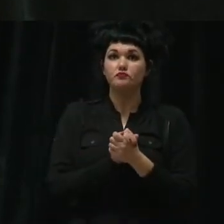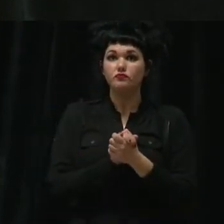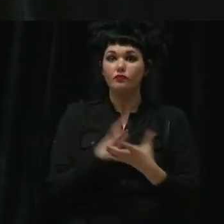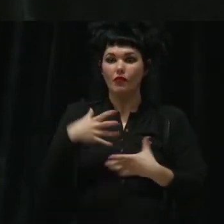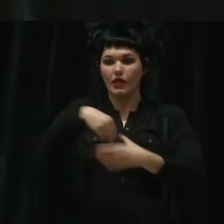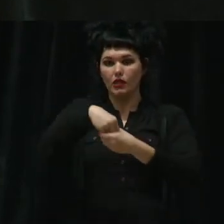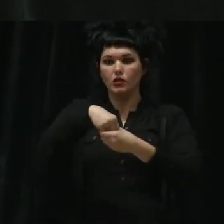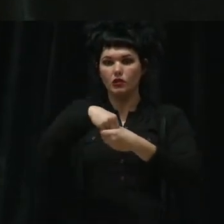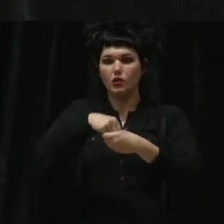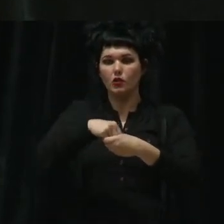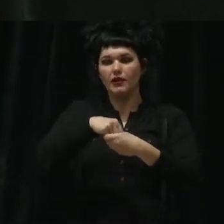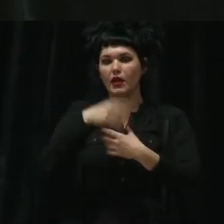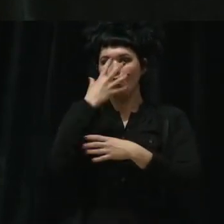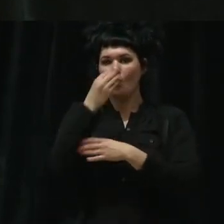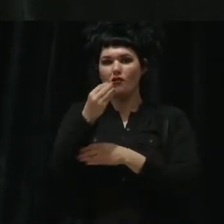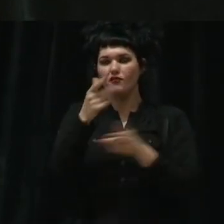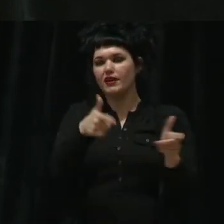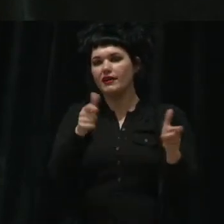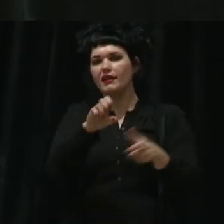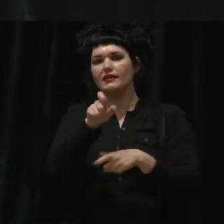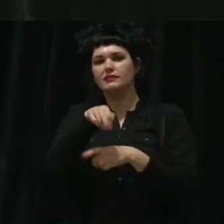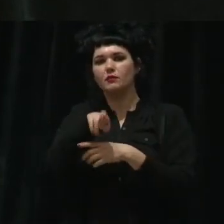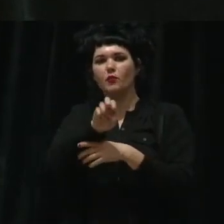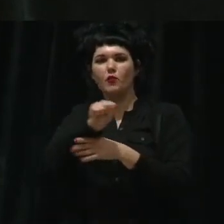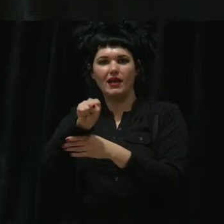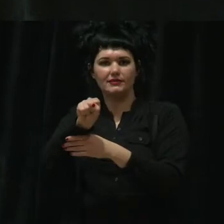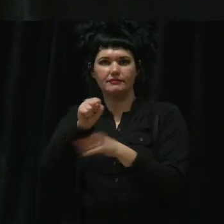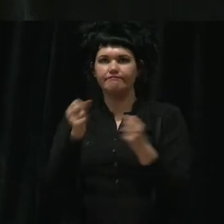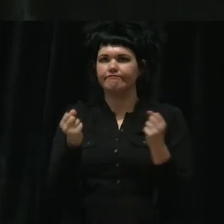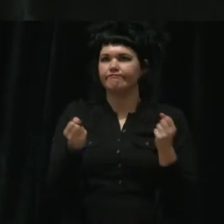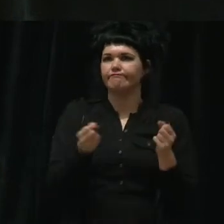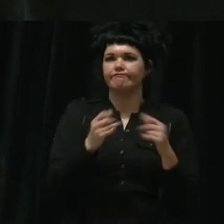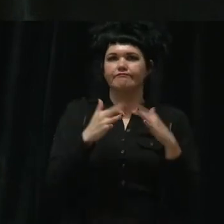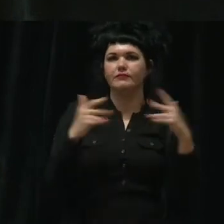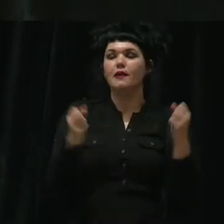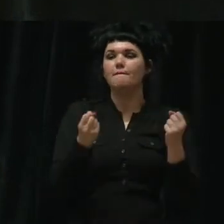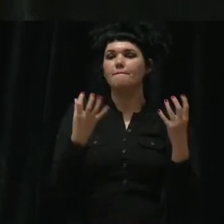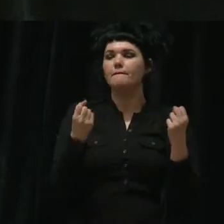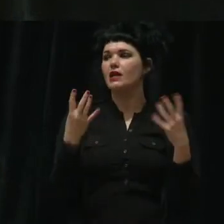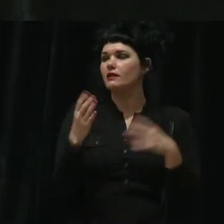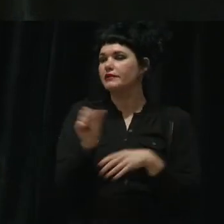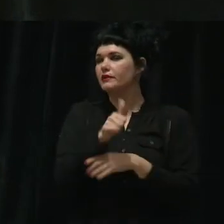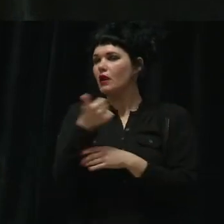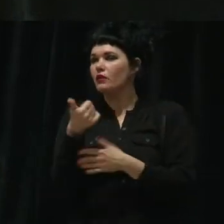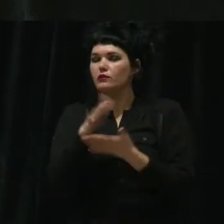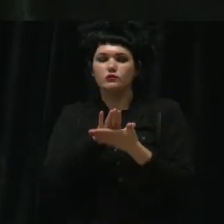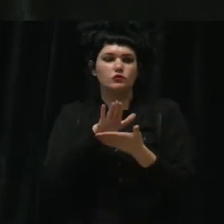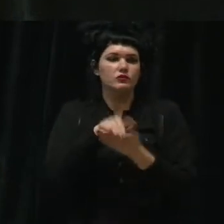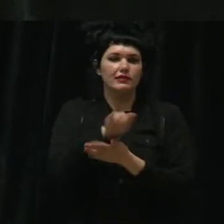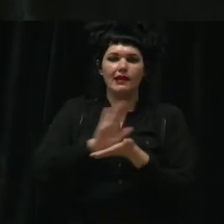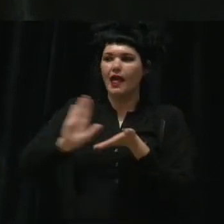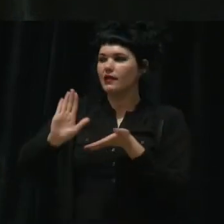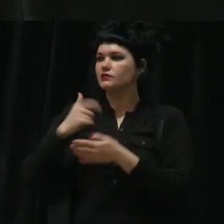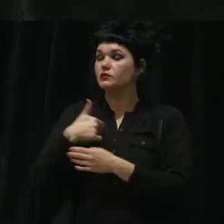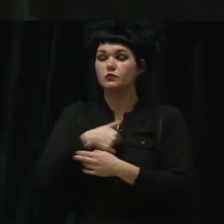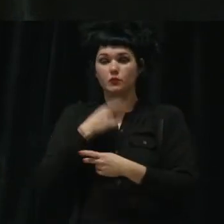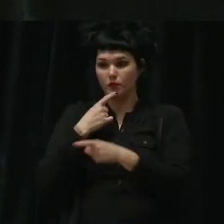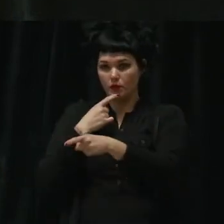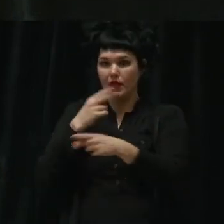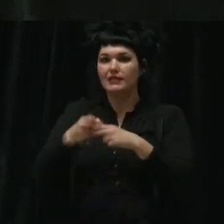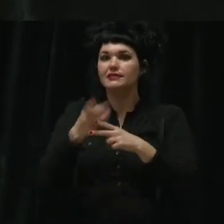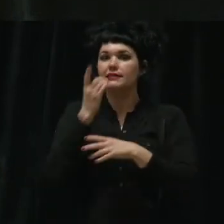including Wolverine Express, et cetera, many of the other schools and colleges. You mentioned the dental